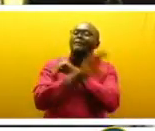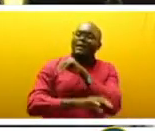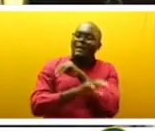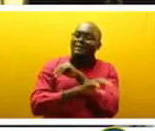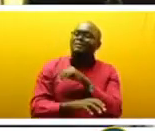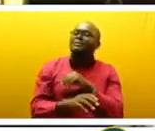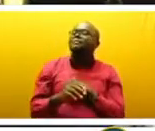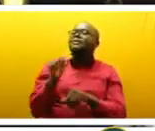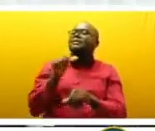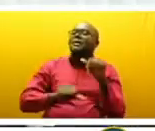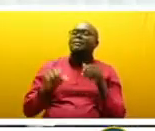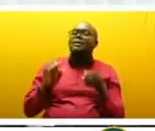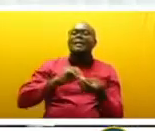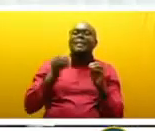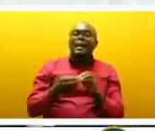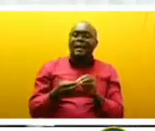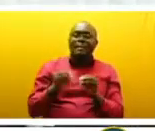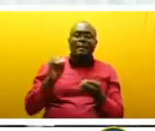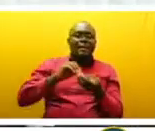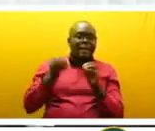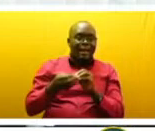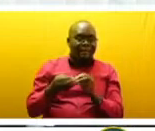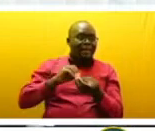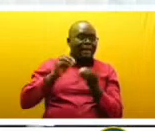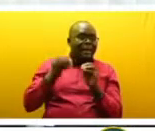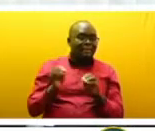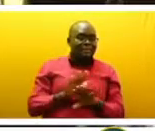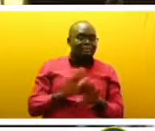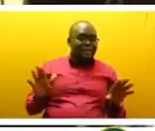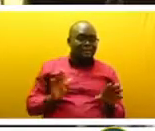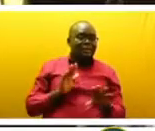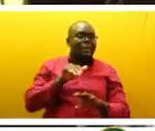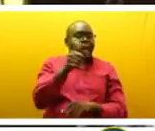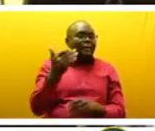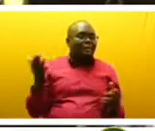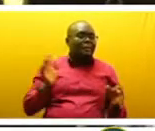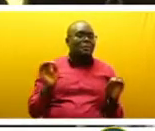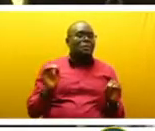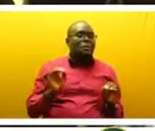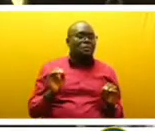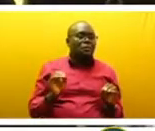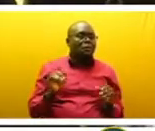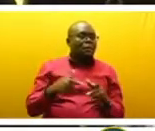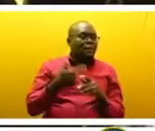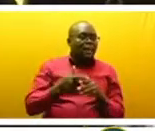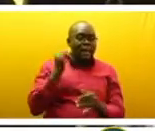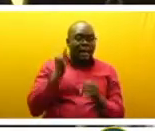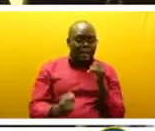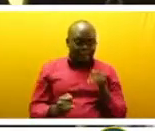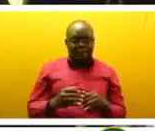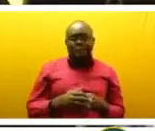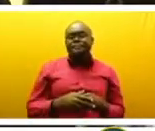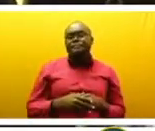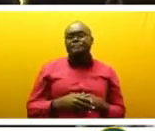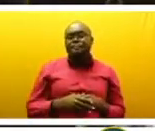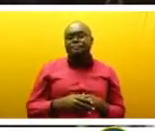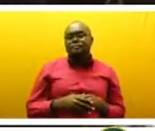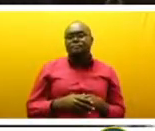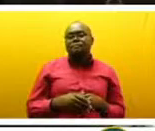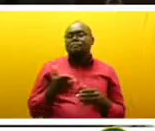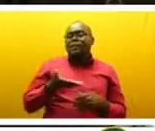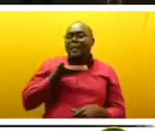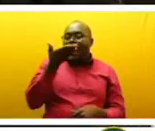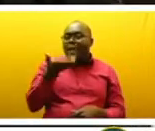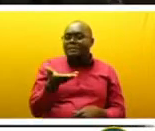about numbers. It is numbers, numbers, numbers. And then lastly, the